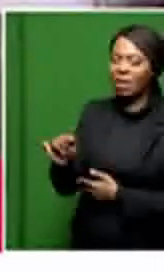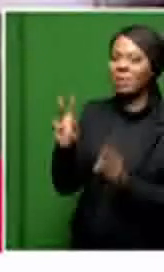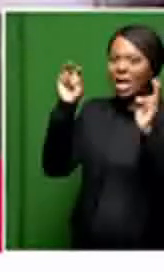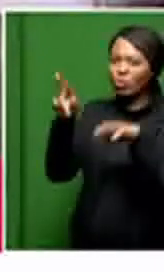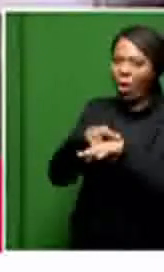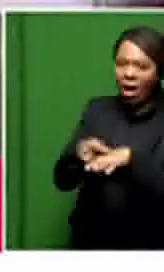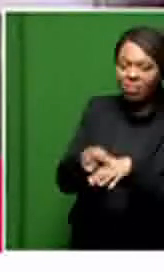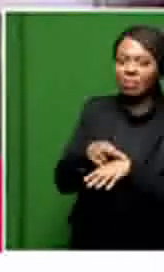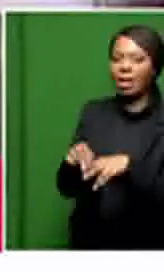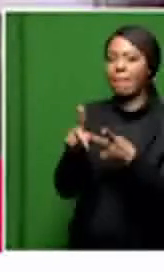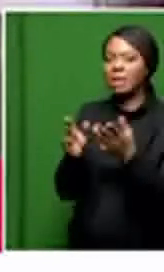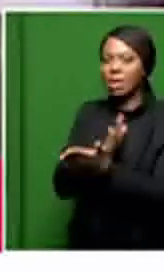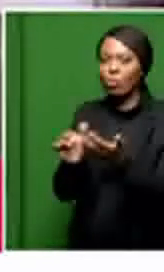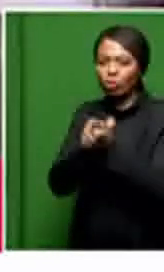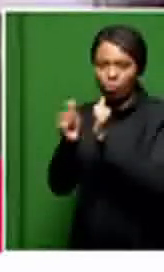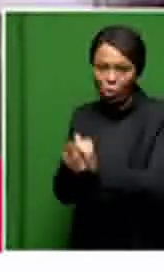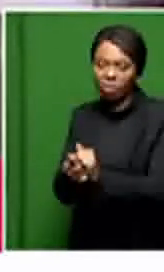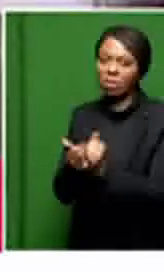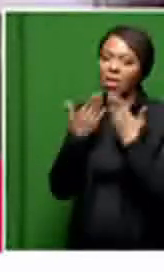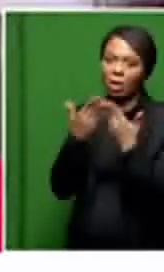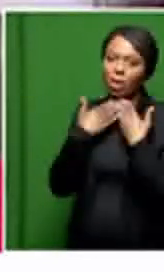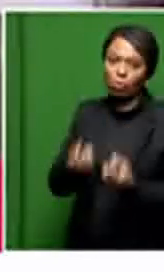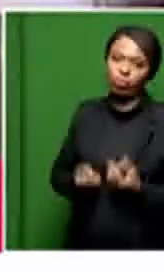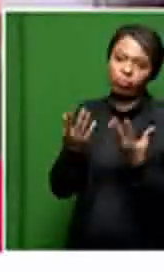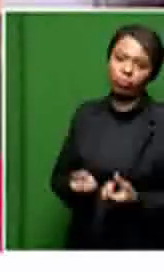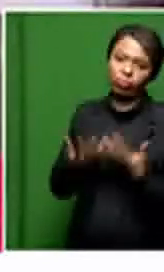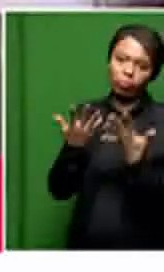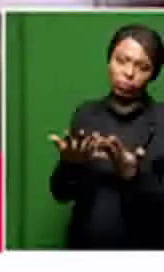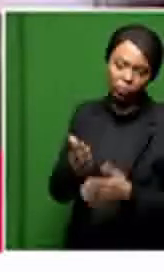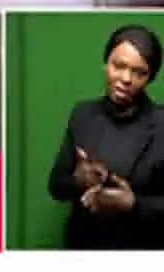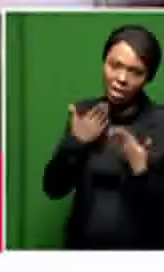racism in some of these sports. We do appreciate your time, Prof. Thank you so much.